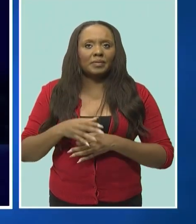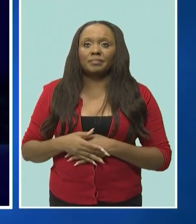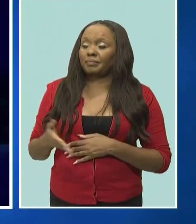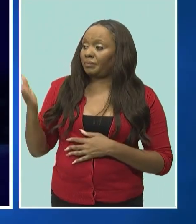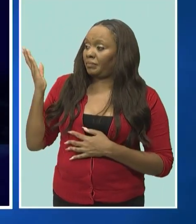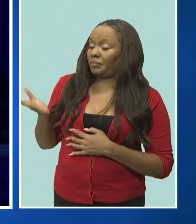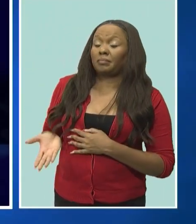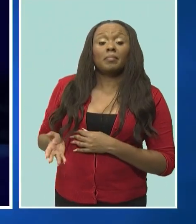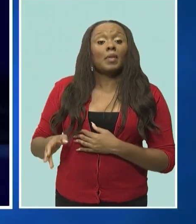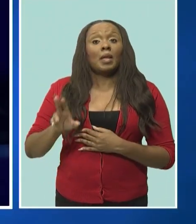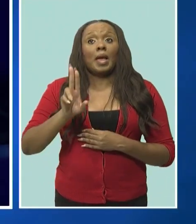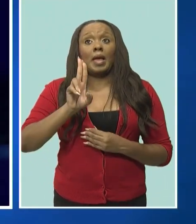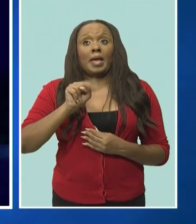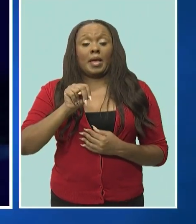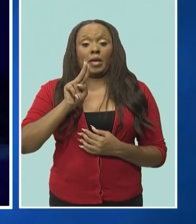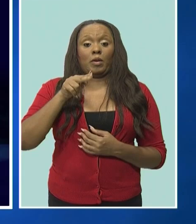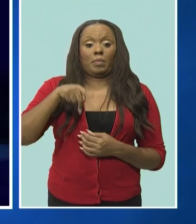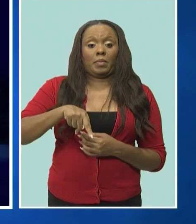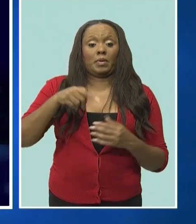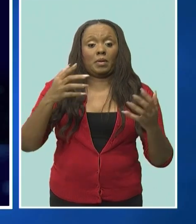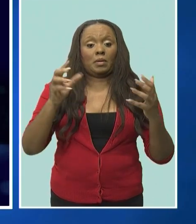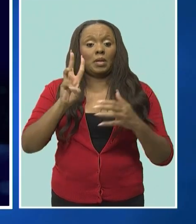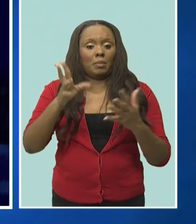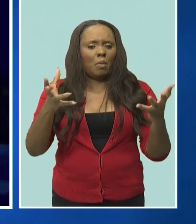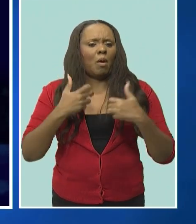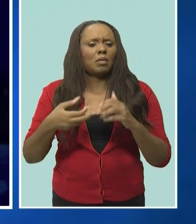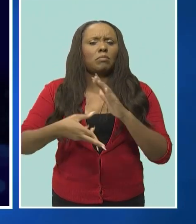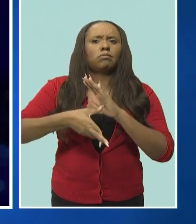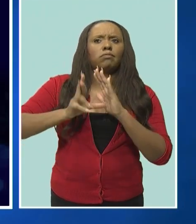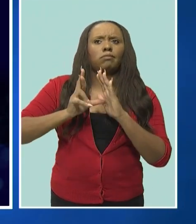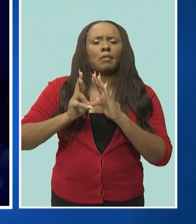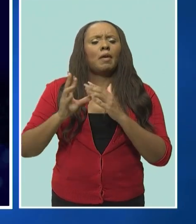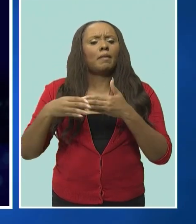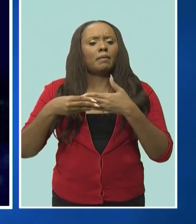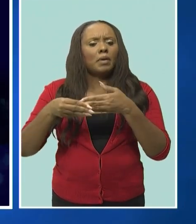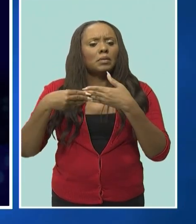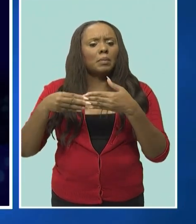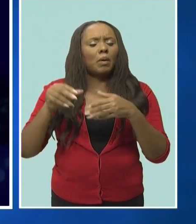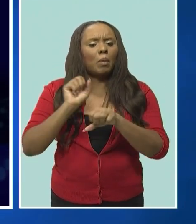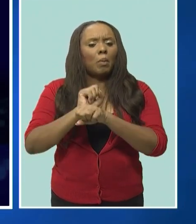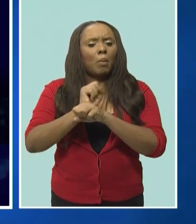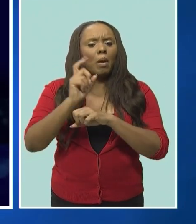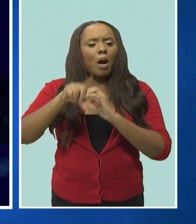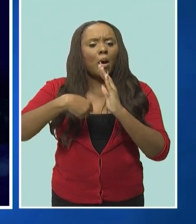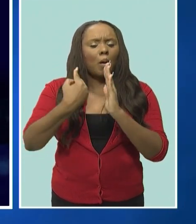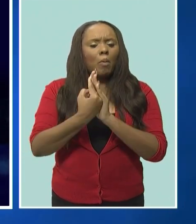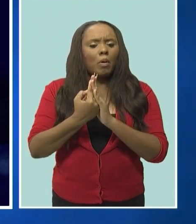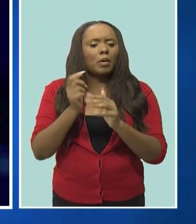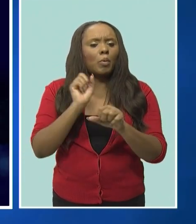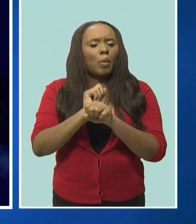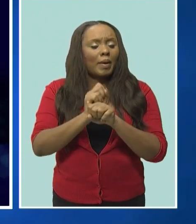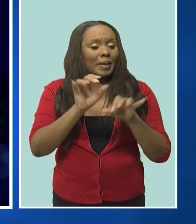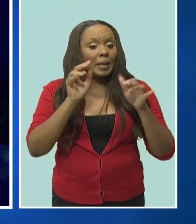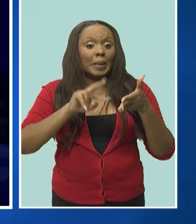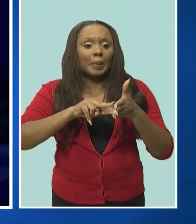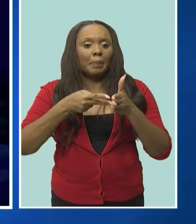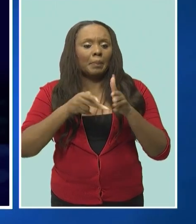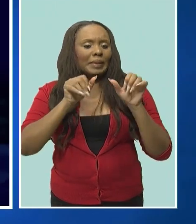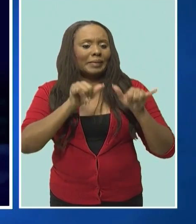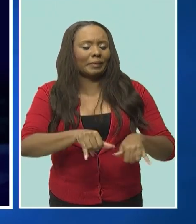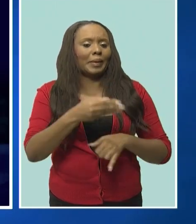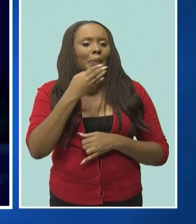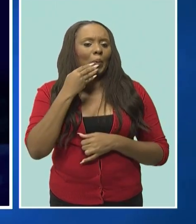NUPW will also be asking for a review of the flexible work policy in the public service in light of the fact